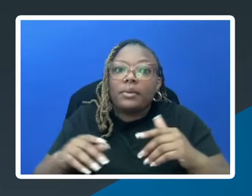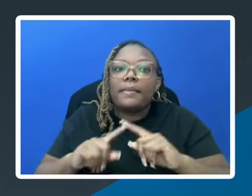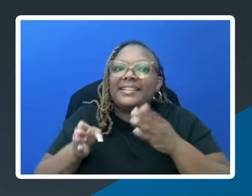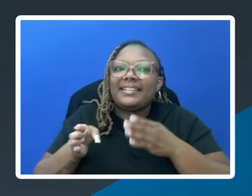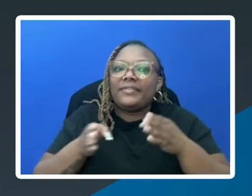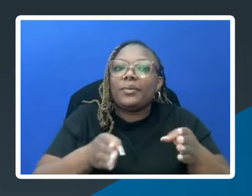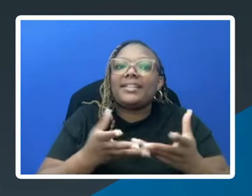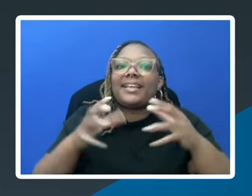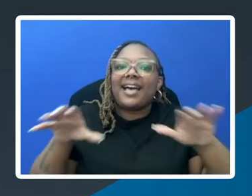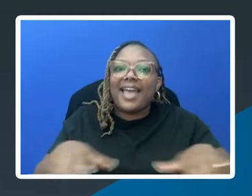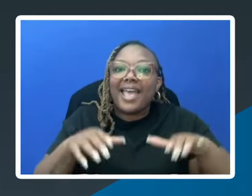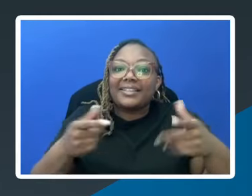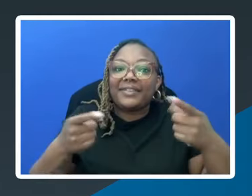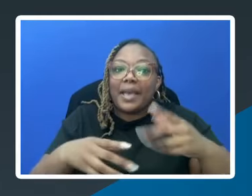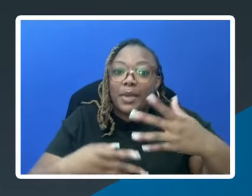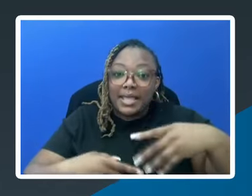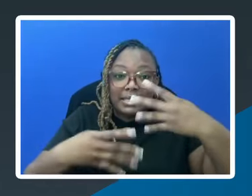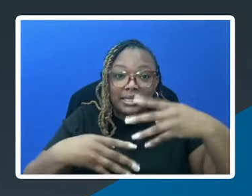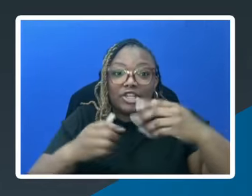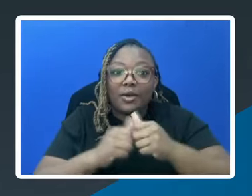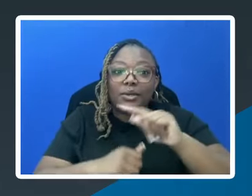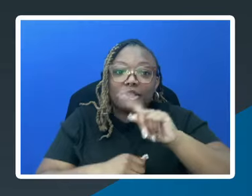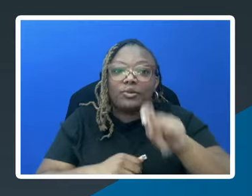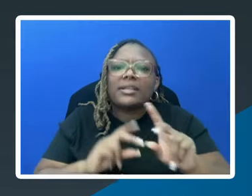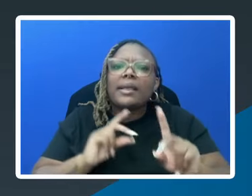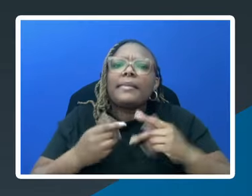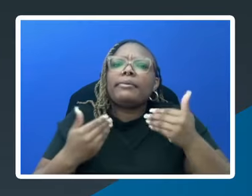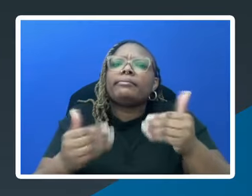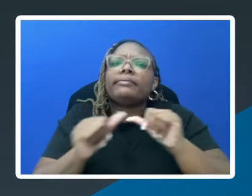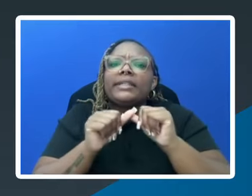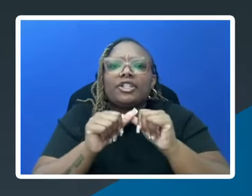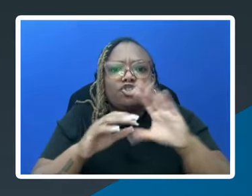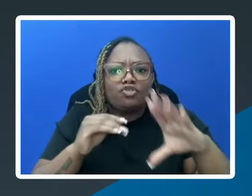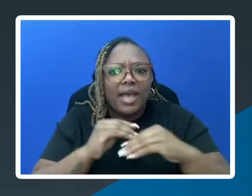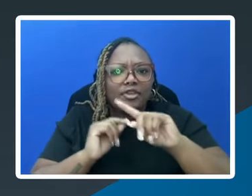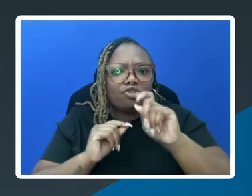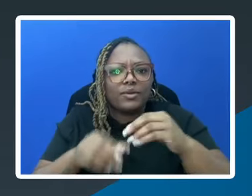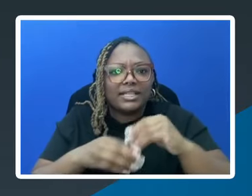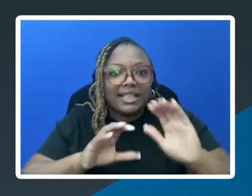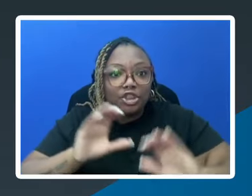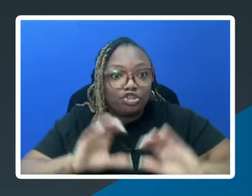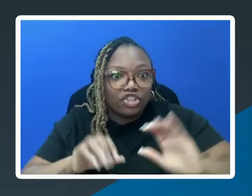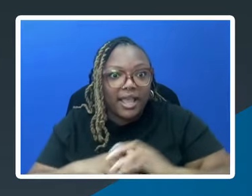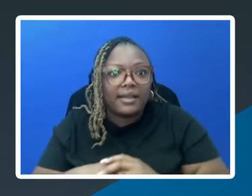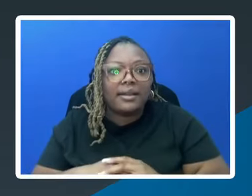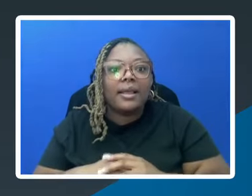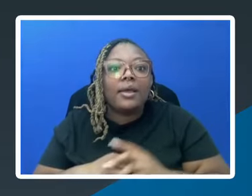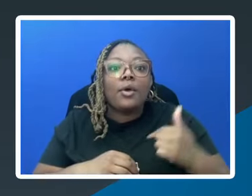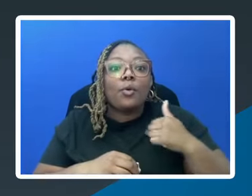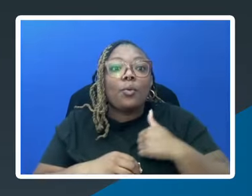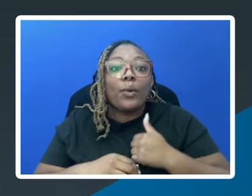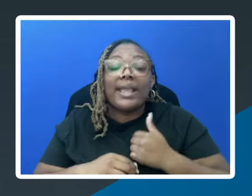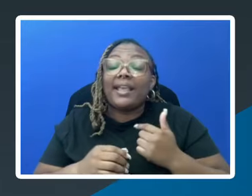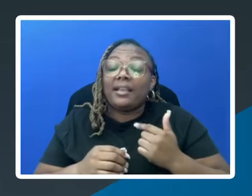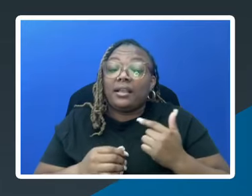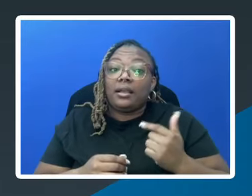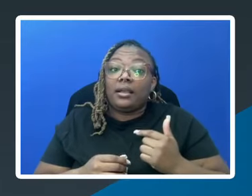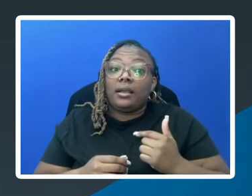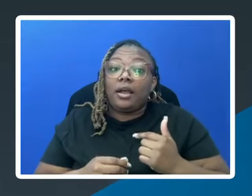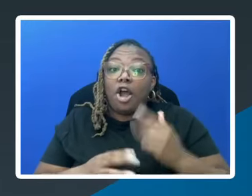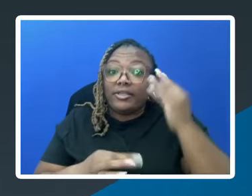chat with questions. People can continue to put their questions into the chat. We're all over the field, everything from thinking about the